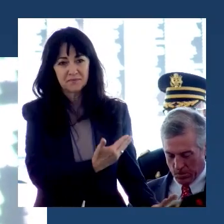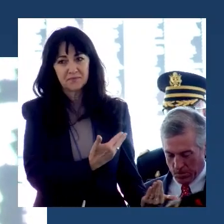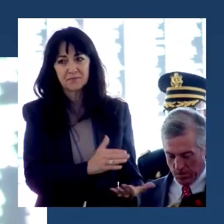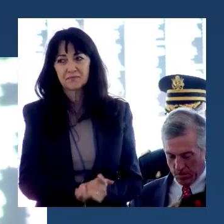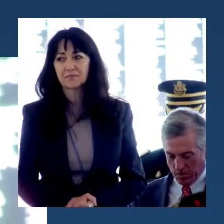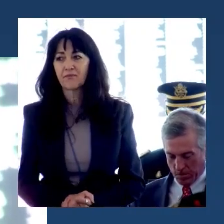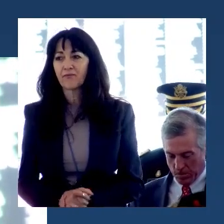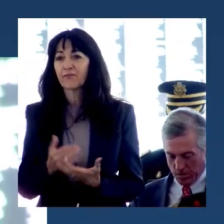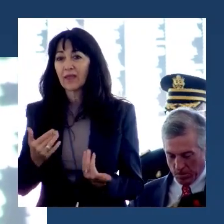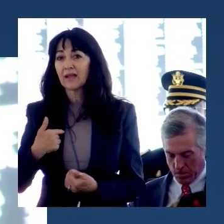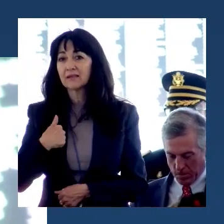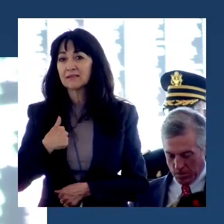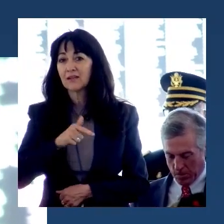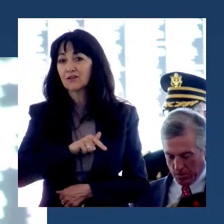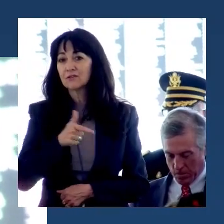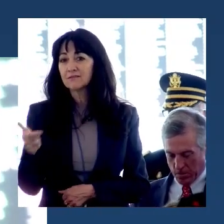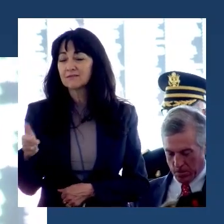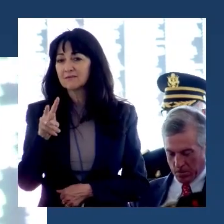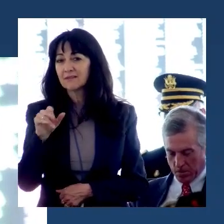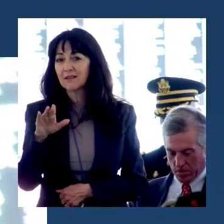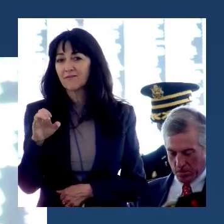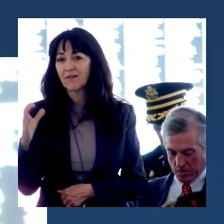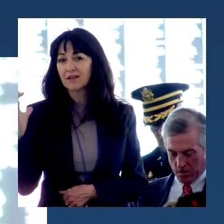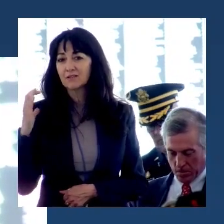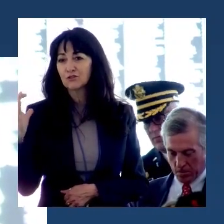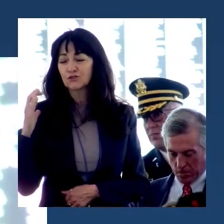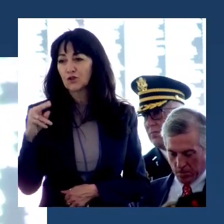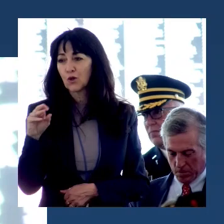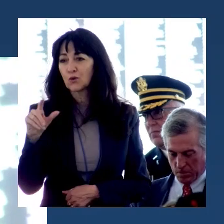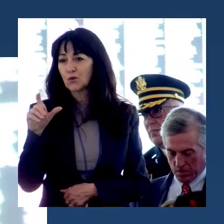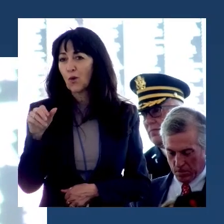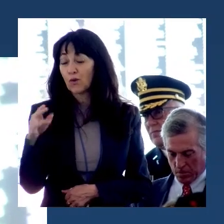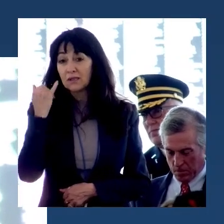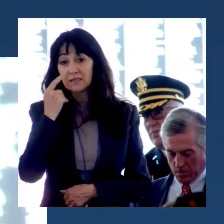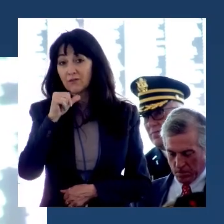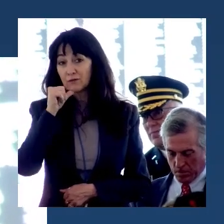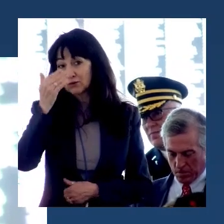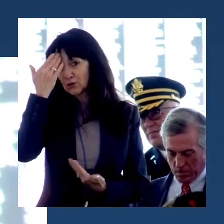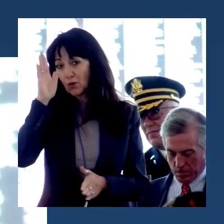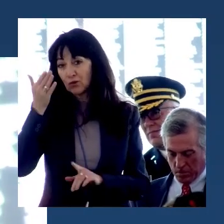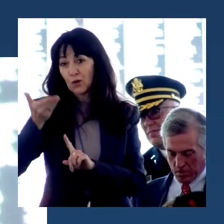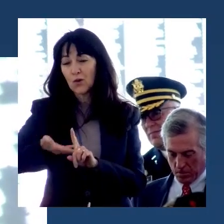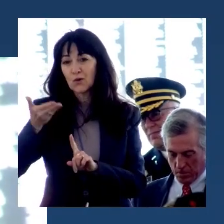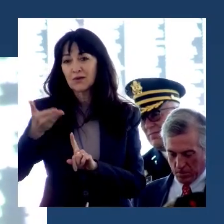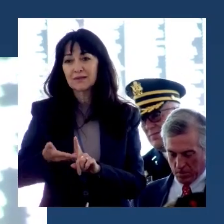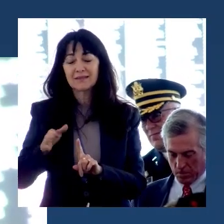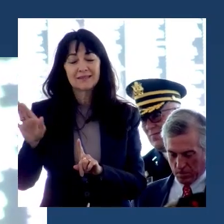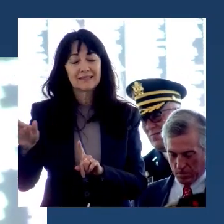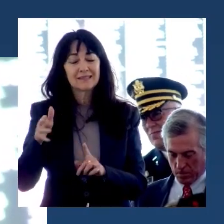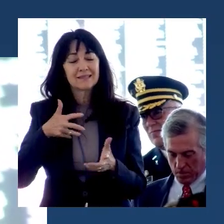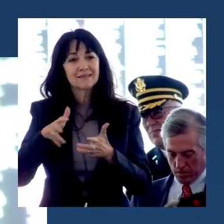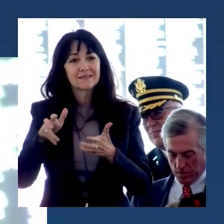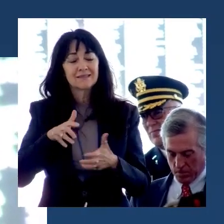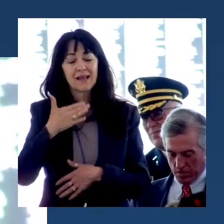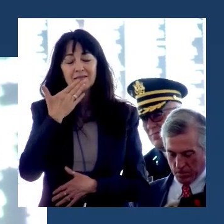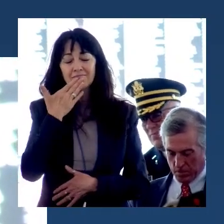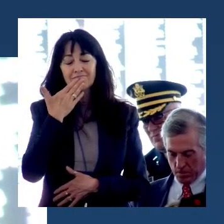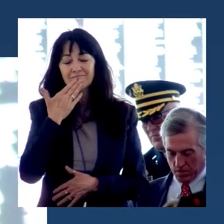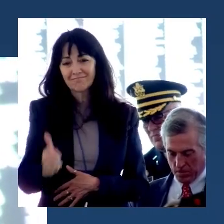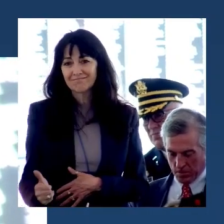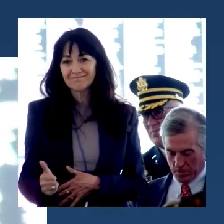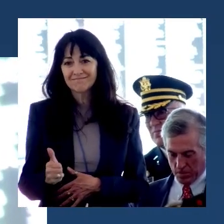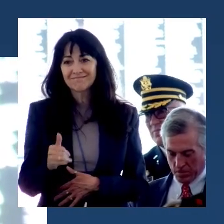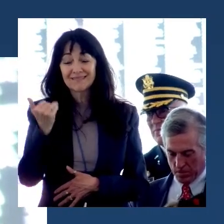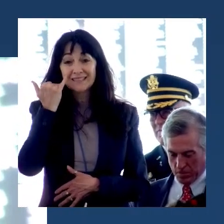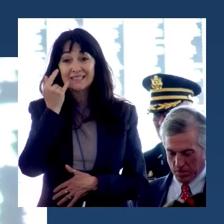I'm going to turn it over to our Vice Chair, Nolan. If you don't know him, the most contagious laugh you'll ever hear. If you get to know him, you'll learn that